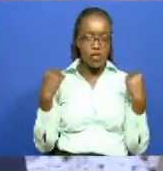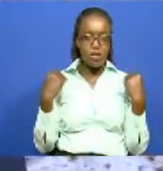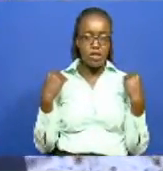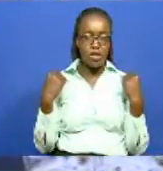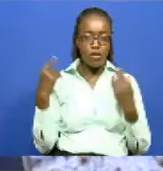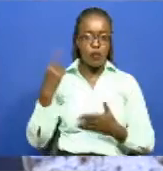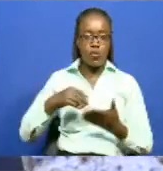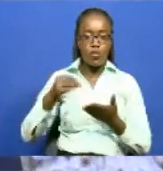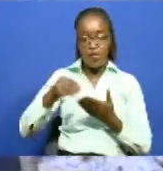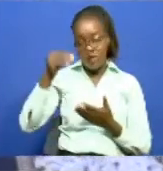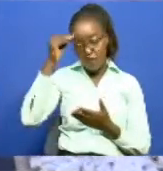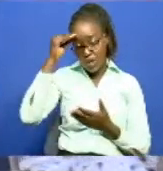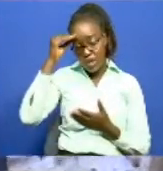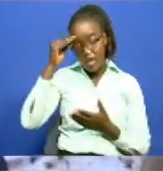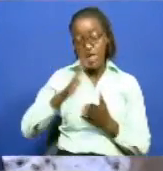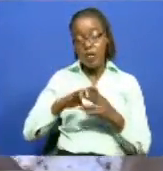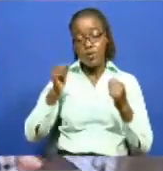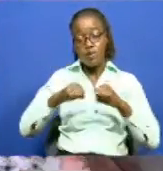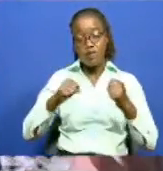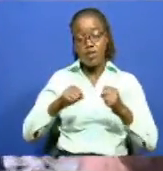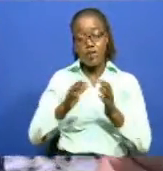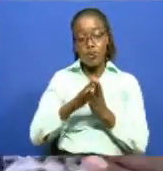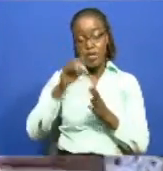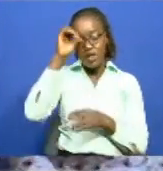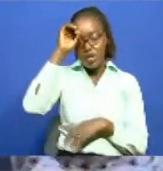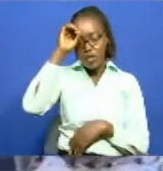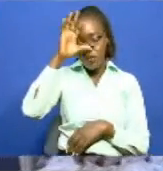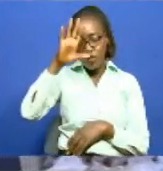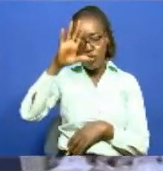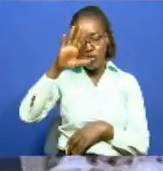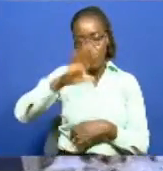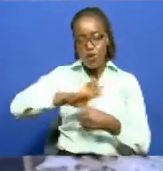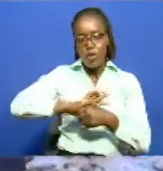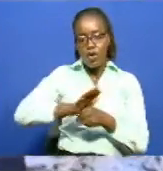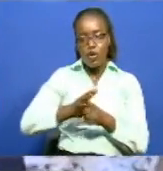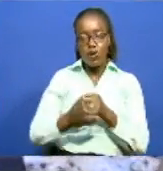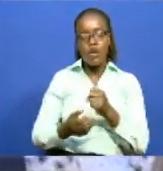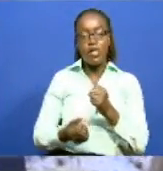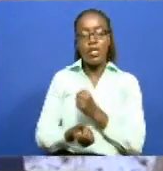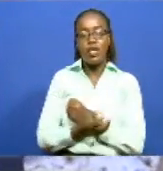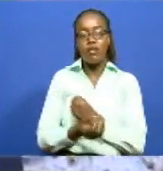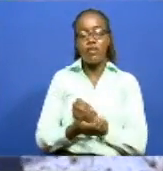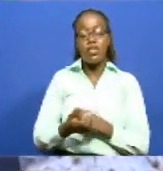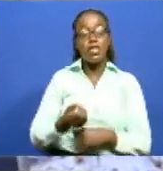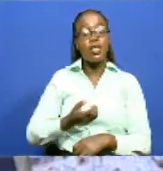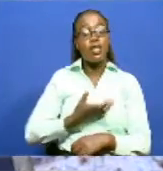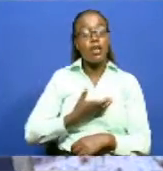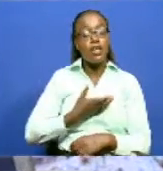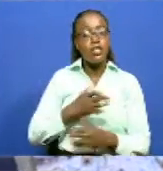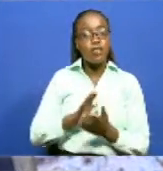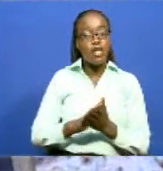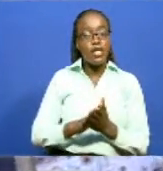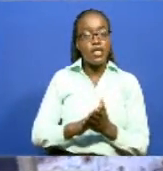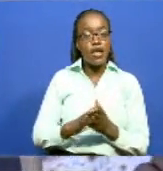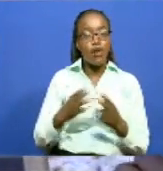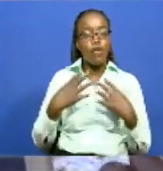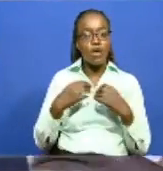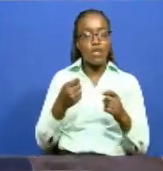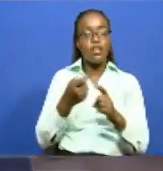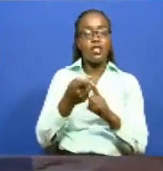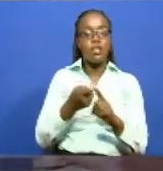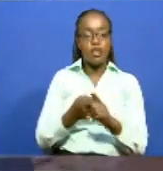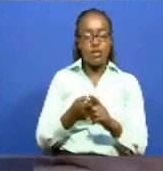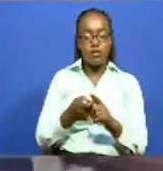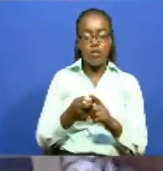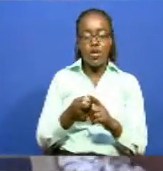learned. And what we have agreed with the Kiambu COVID-19 Advisory Council and our health team is that we will